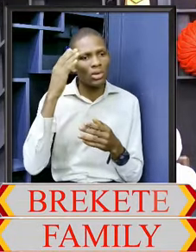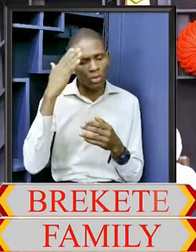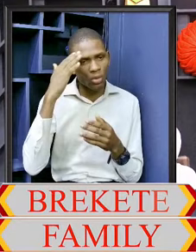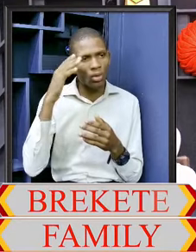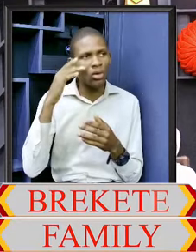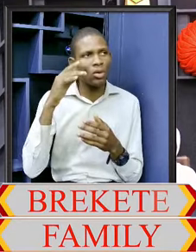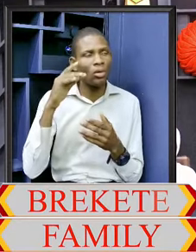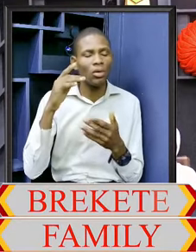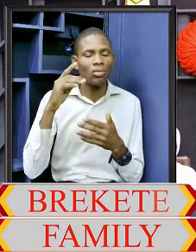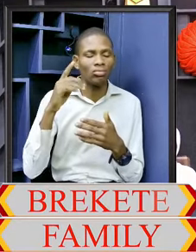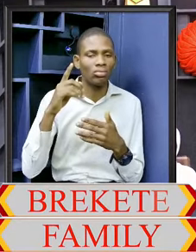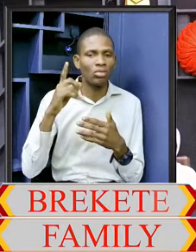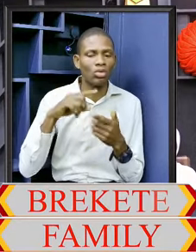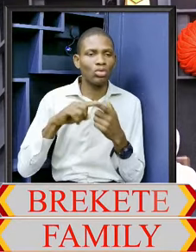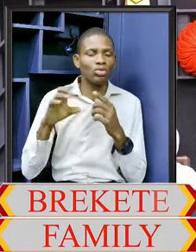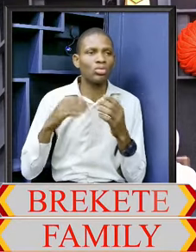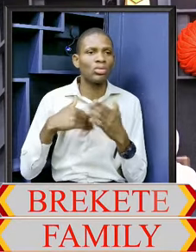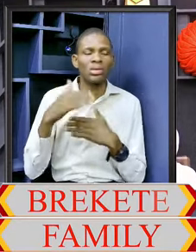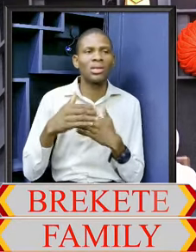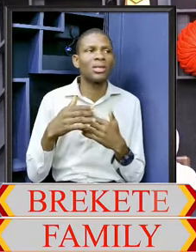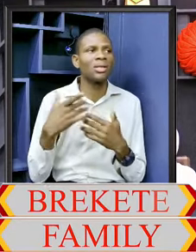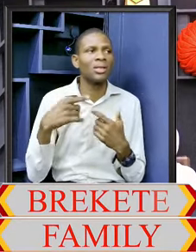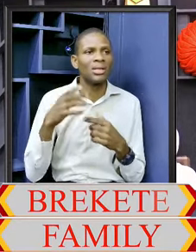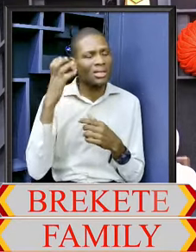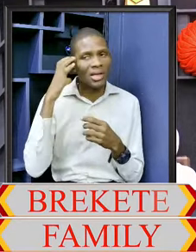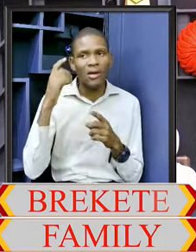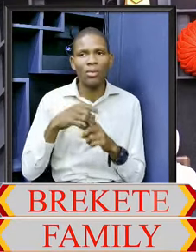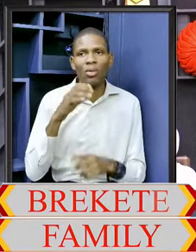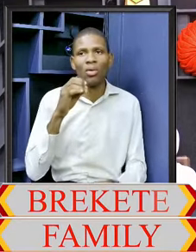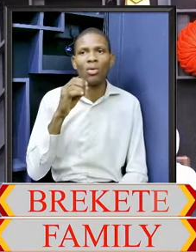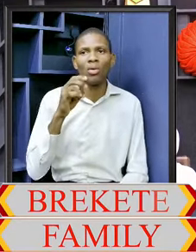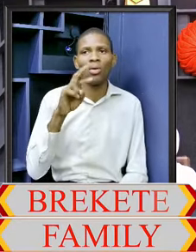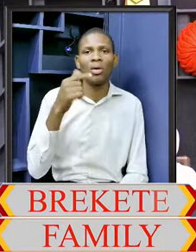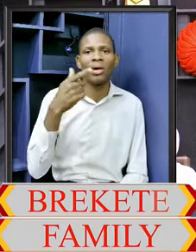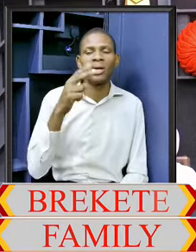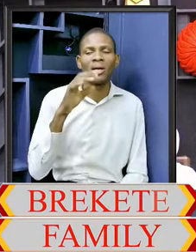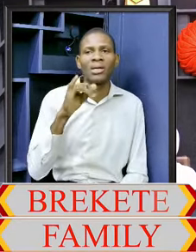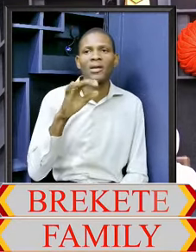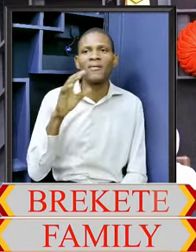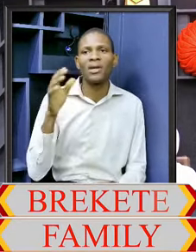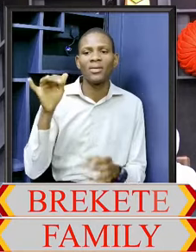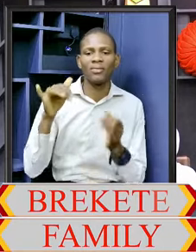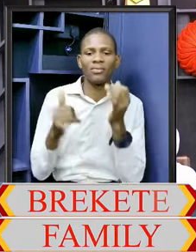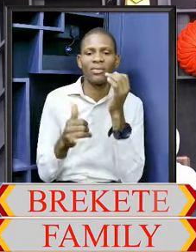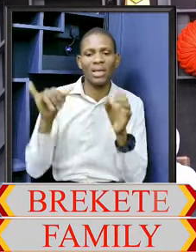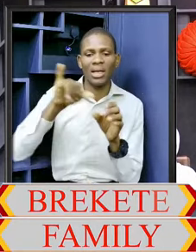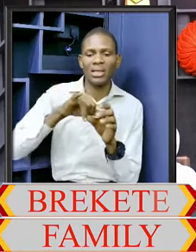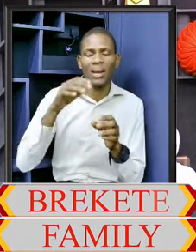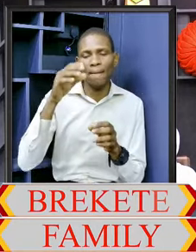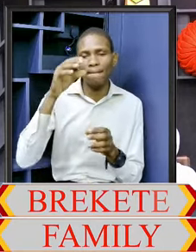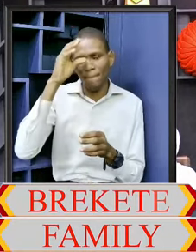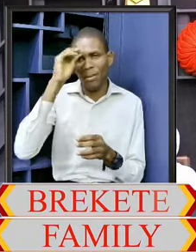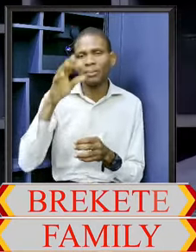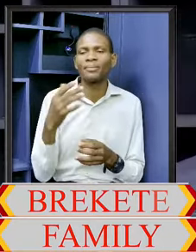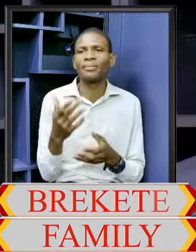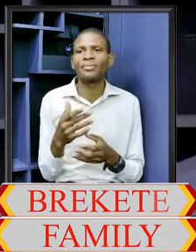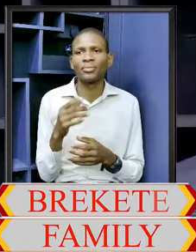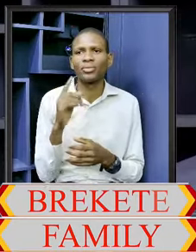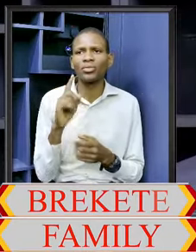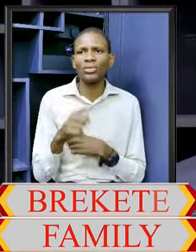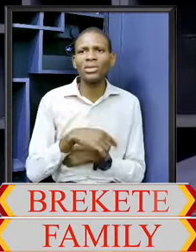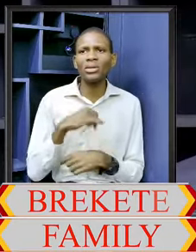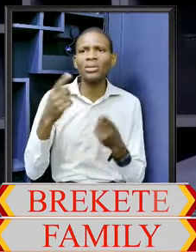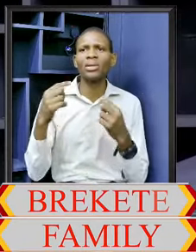get the yield where he supposed get. But make we hear from the organic fertilizer man. Yes, because of the Ike. Yes. One day